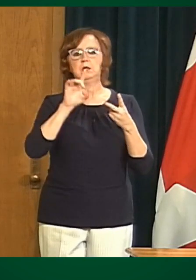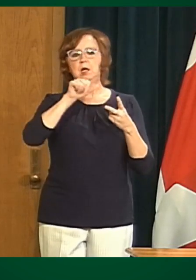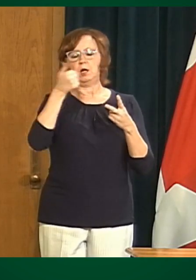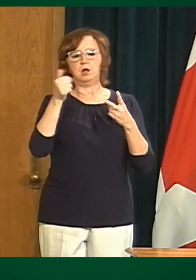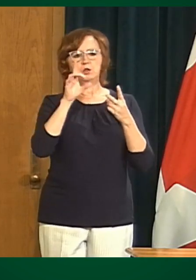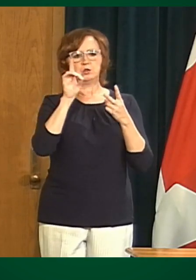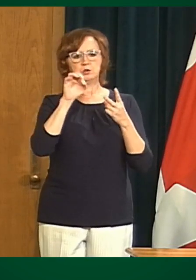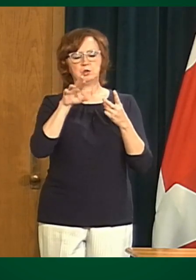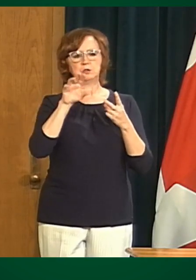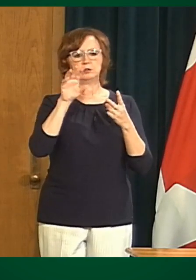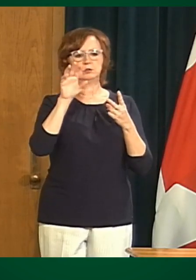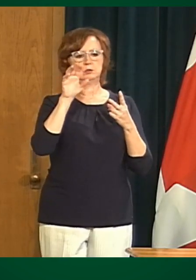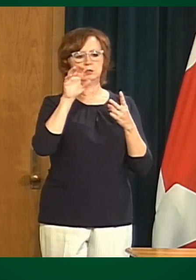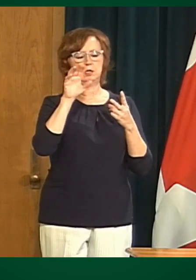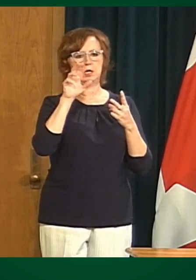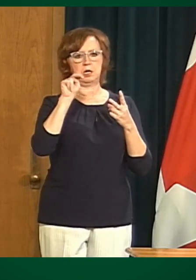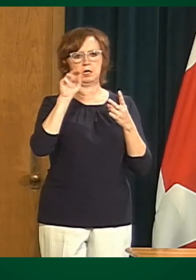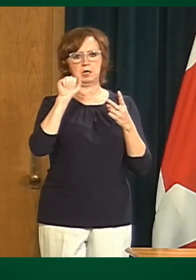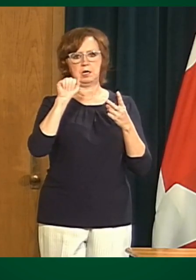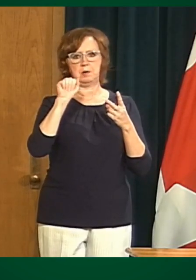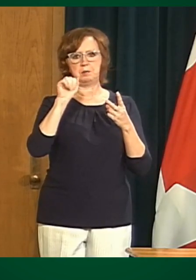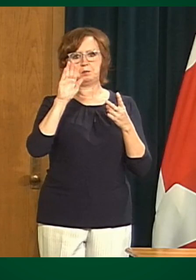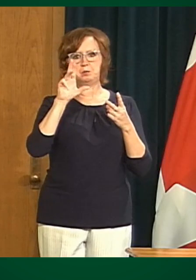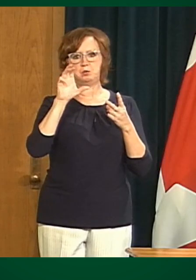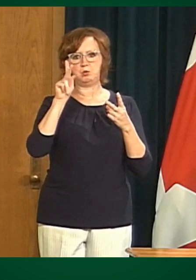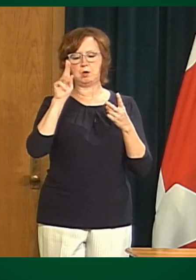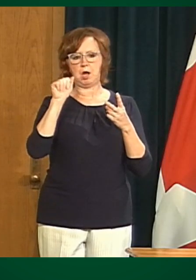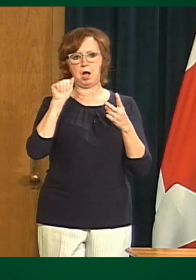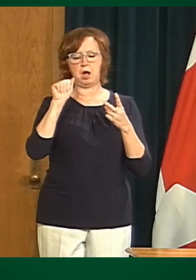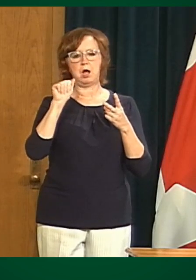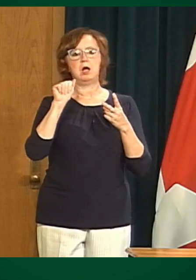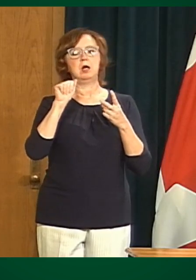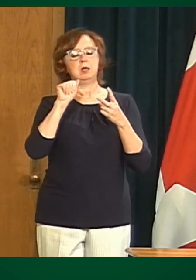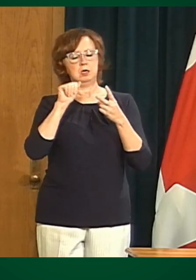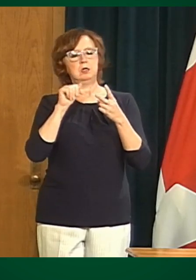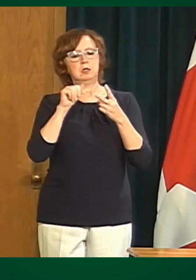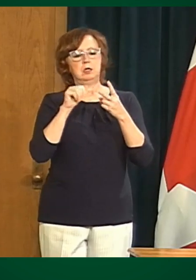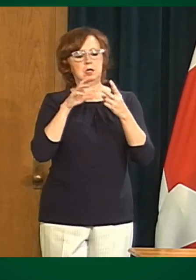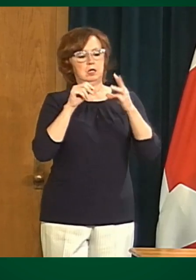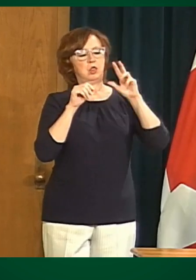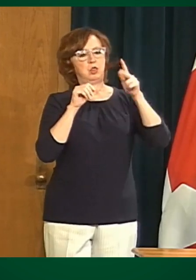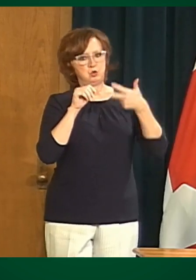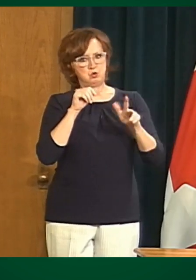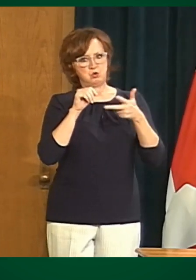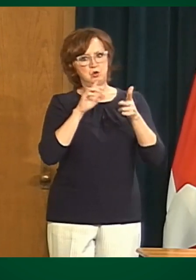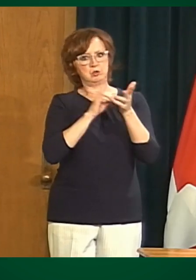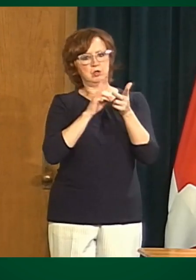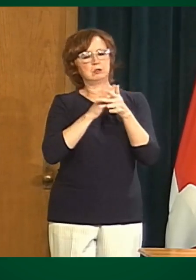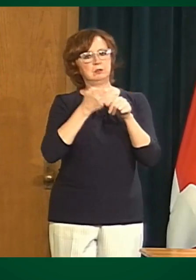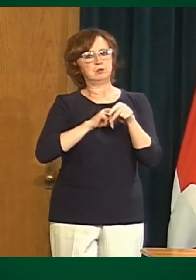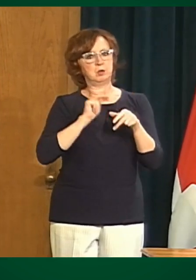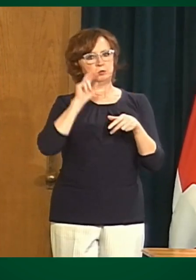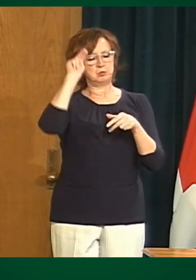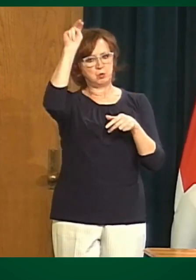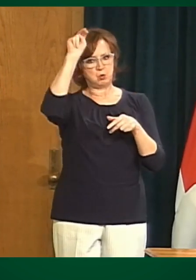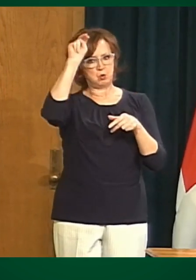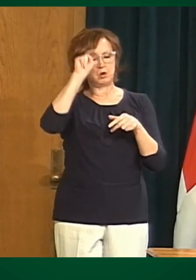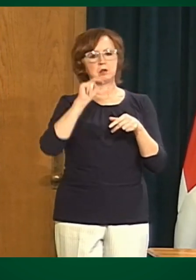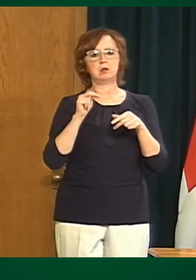Medical Health Officer for the Northern Intertribal Health Authority, and Dr. Zayad, Medical Health Officer